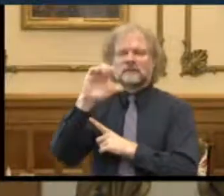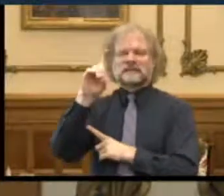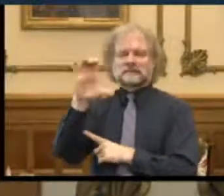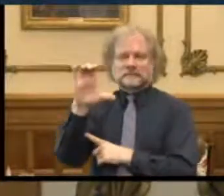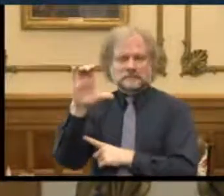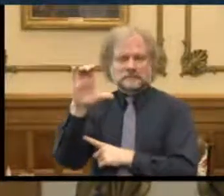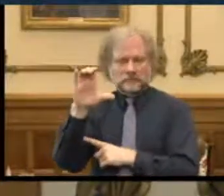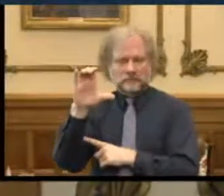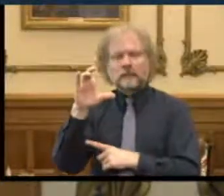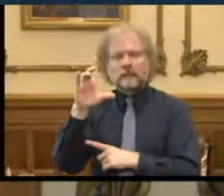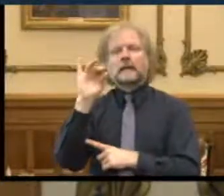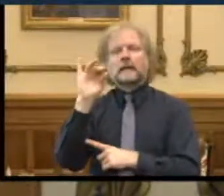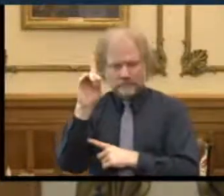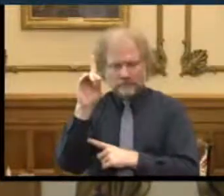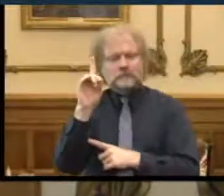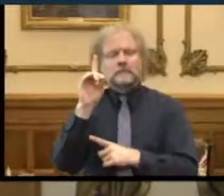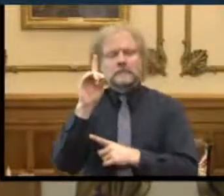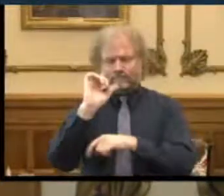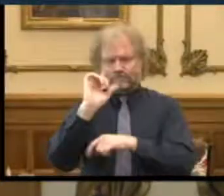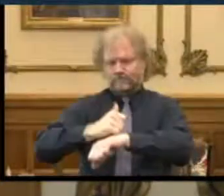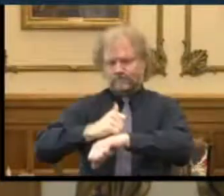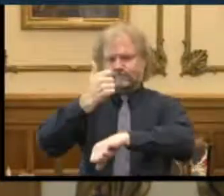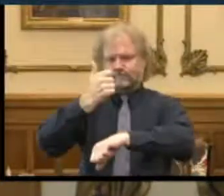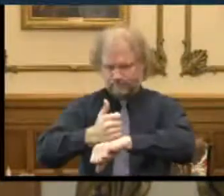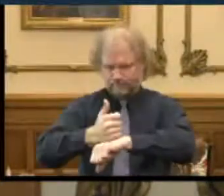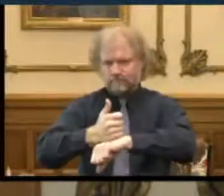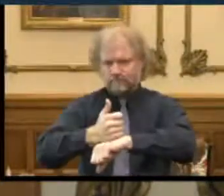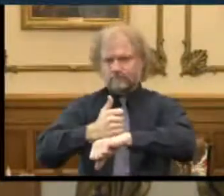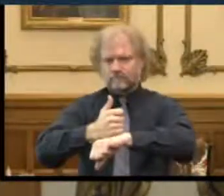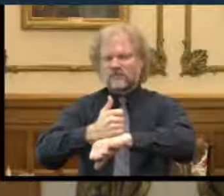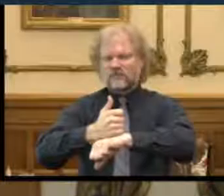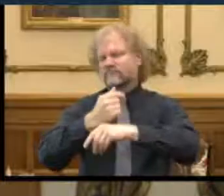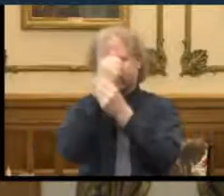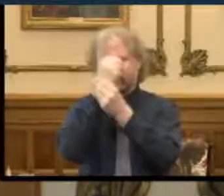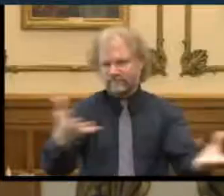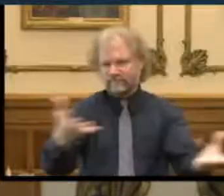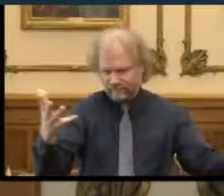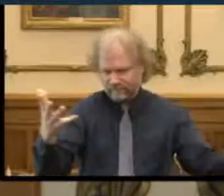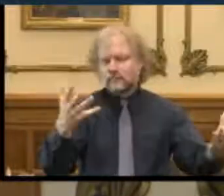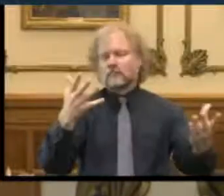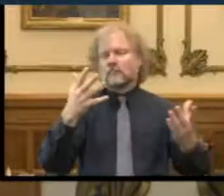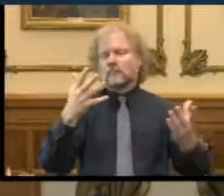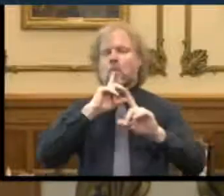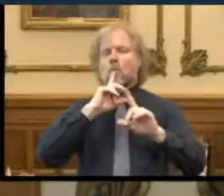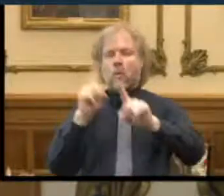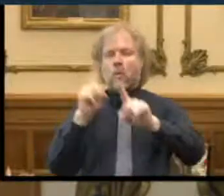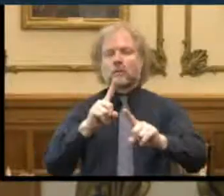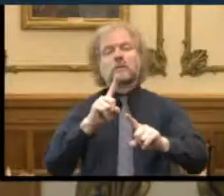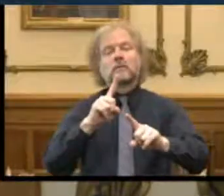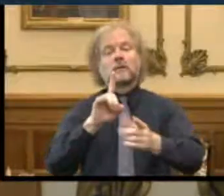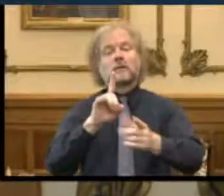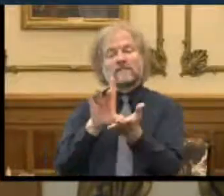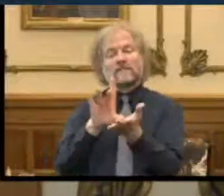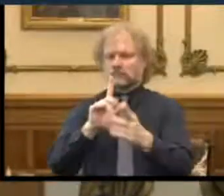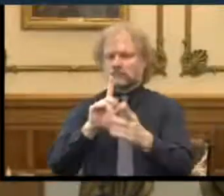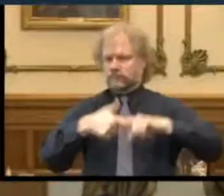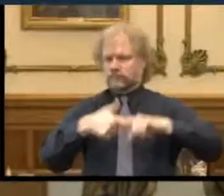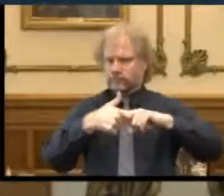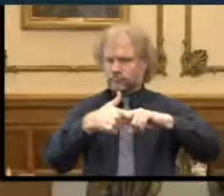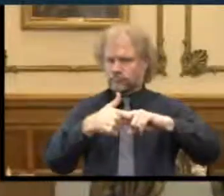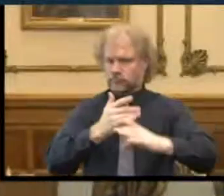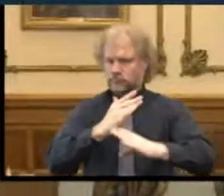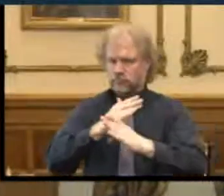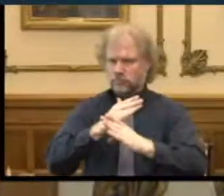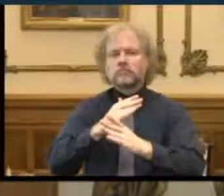CDC, did implement or issue an agency-wide order to halt evictions, residential